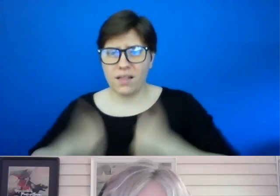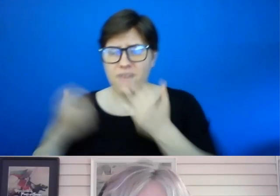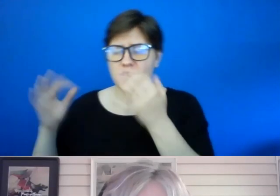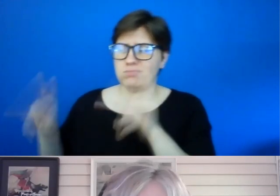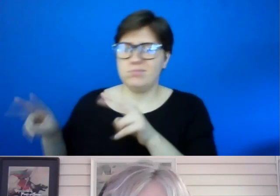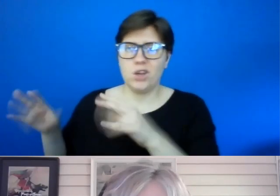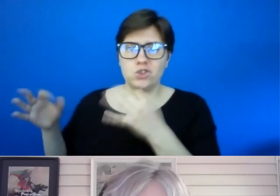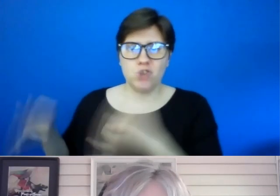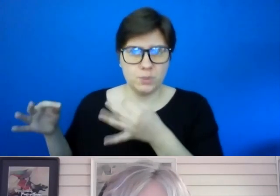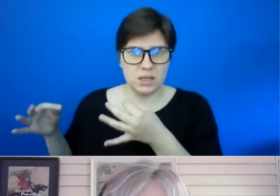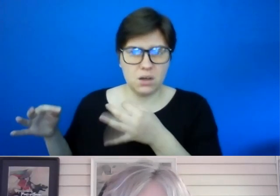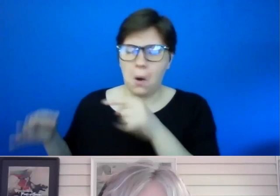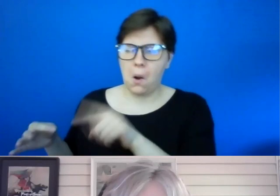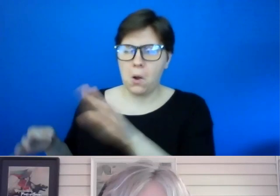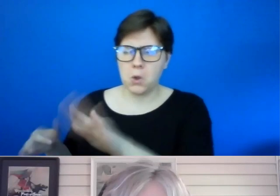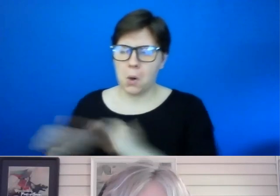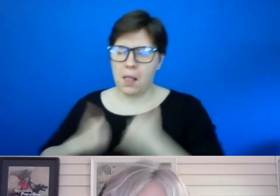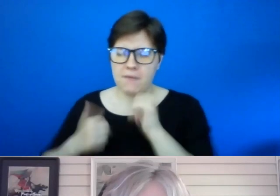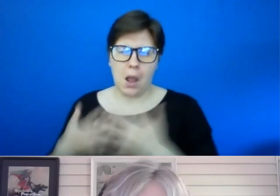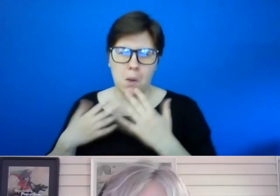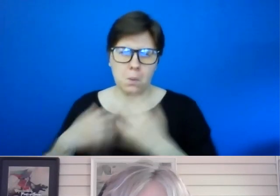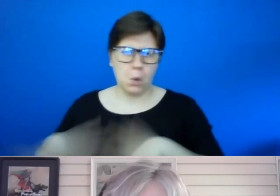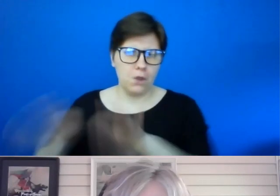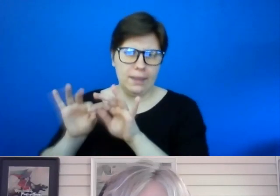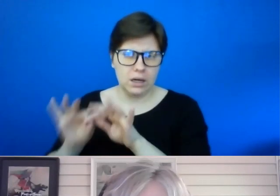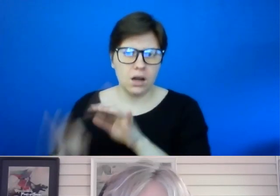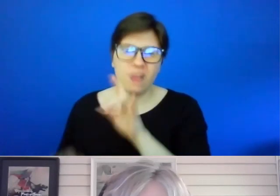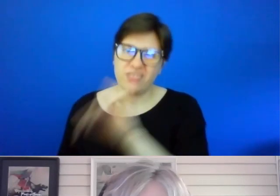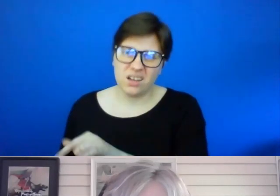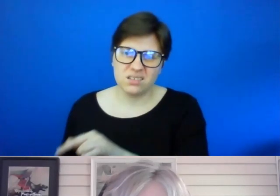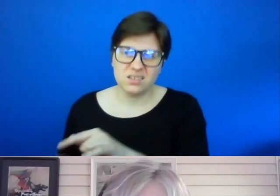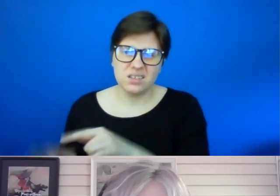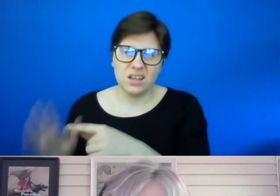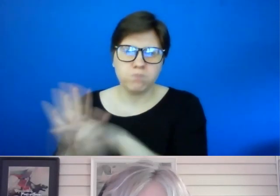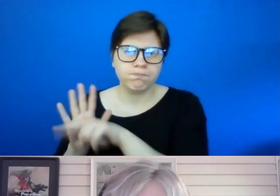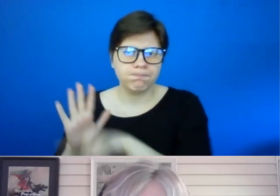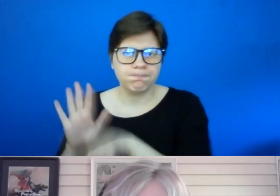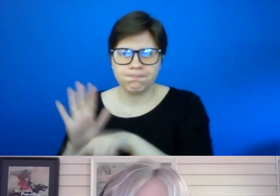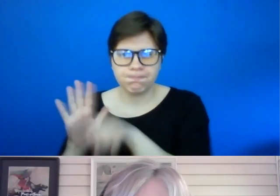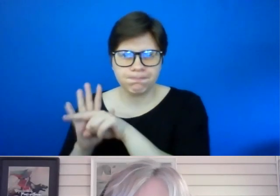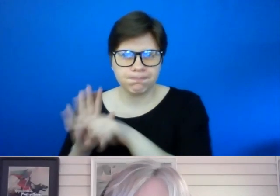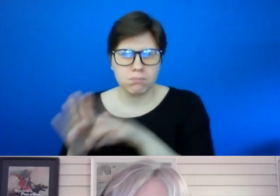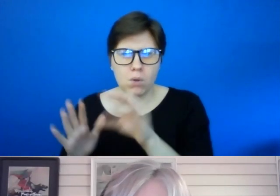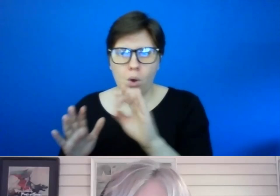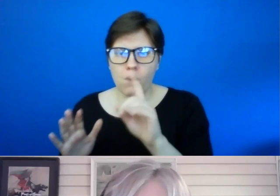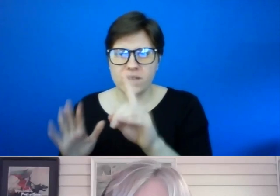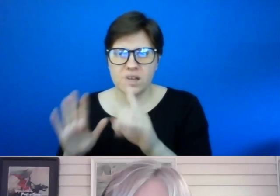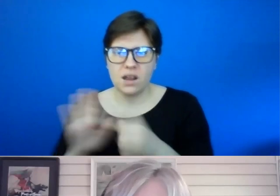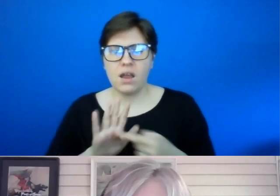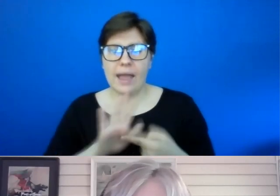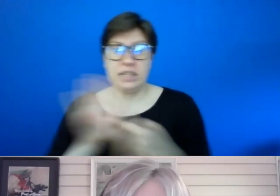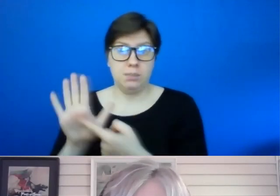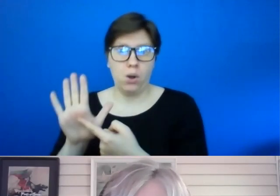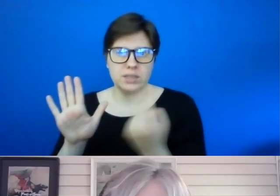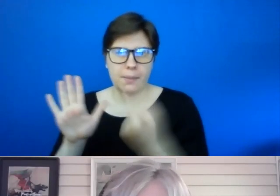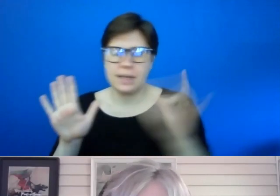not worth saving your life. So that was one instance where COVID exposed something terrible. I actually